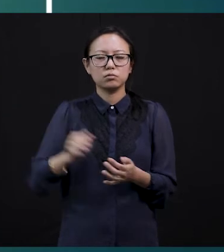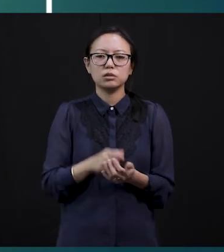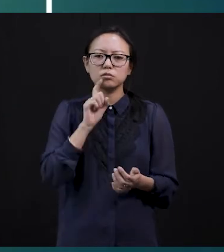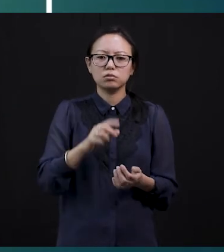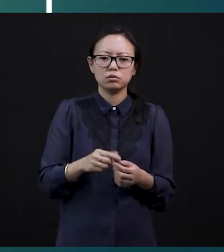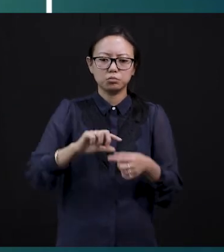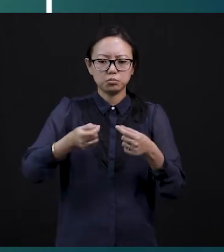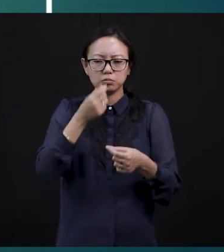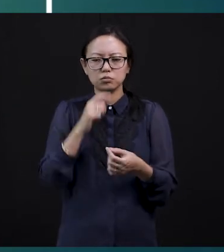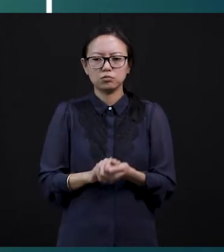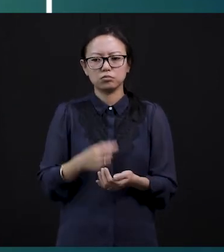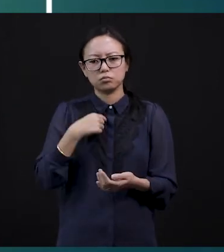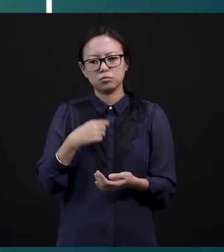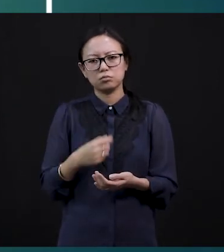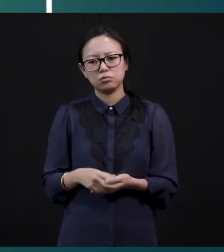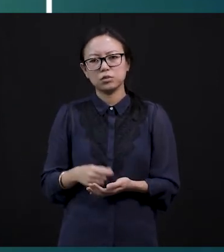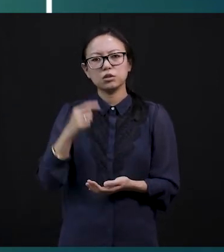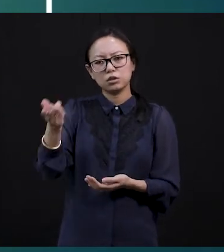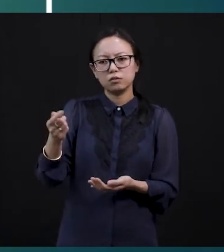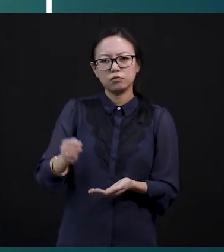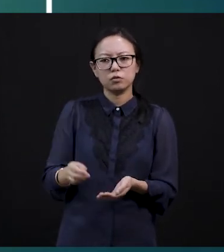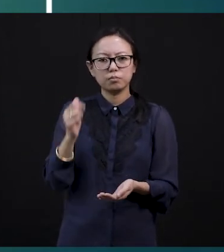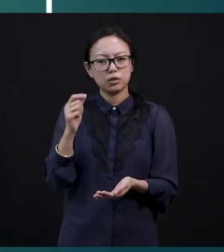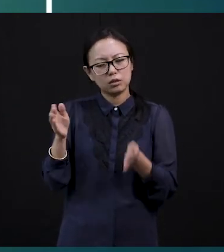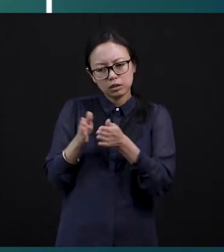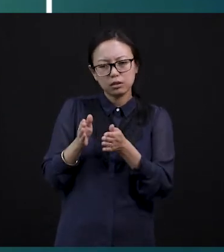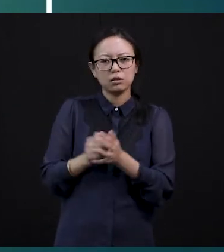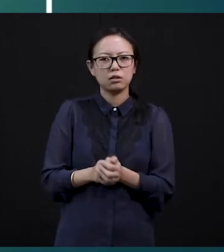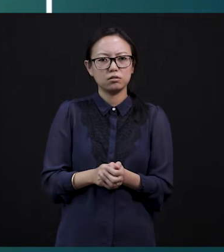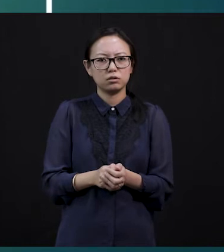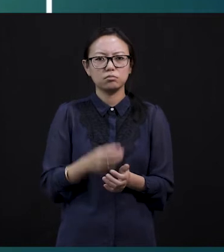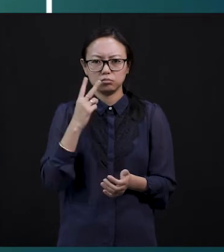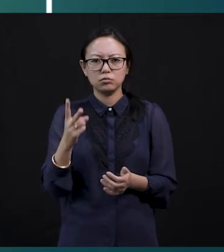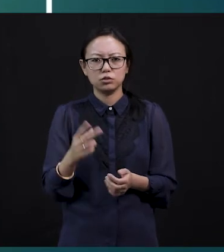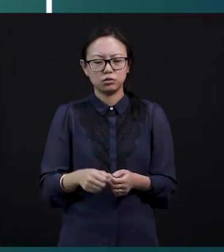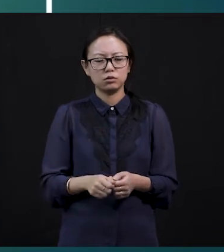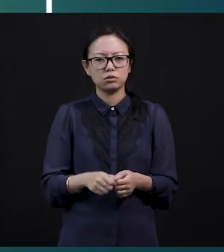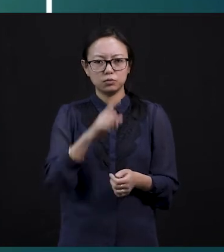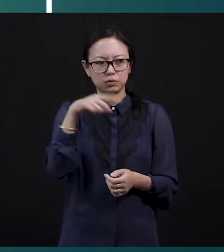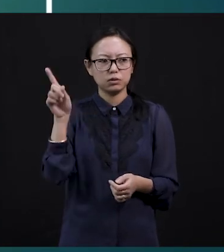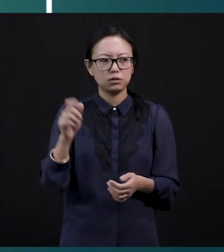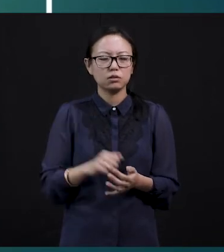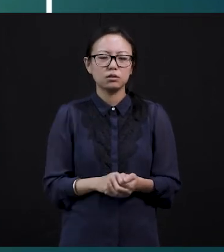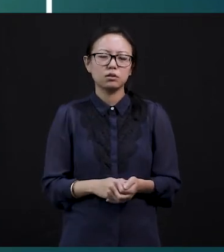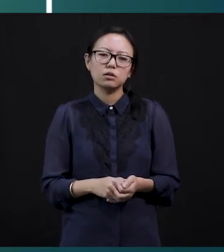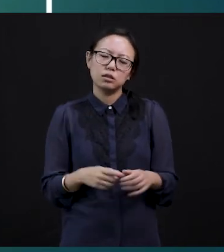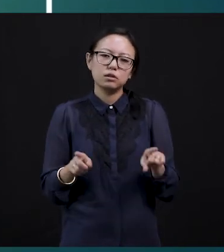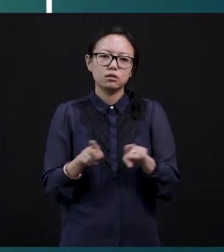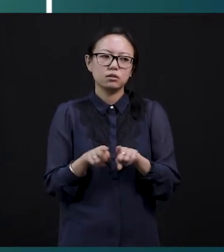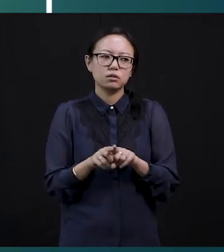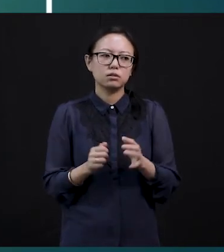the wholesaler has to provide the advertisement, encourage the retailer to buy that product so that he earns